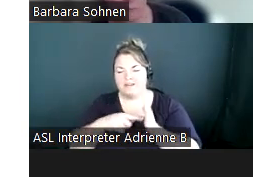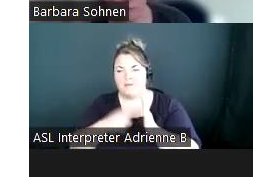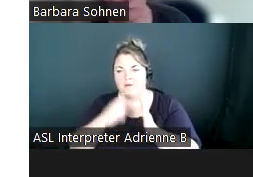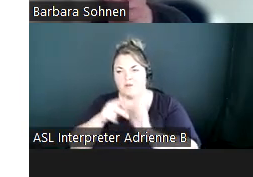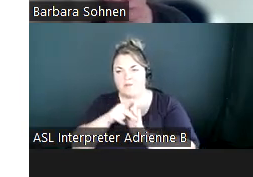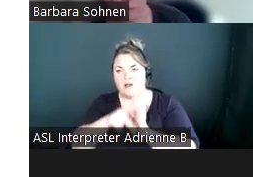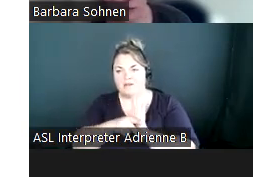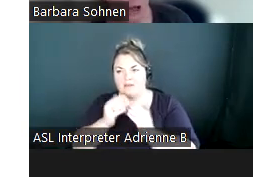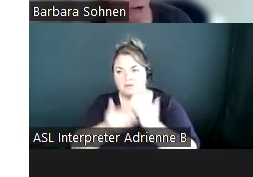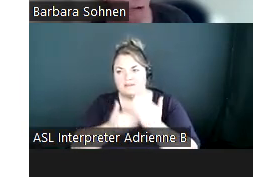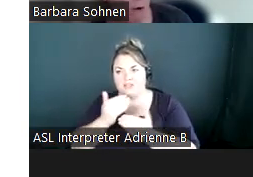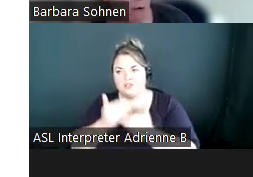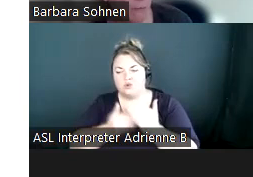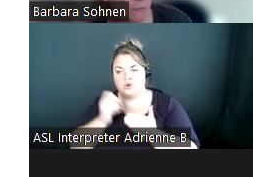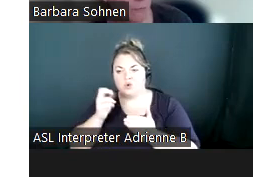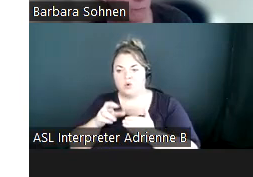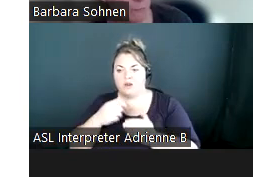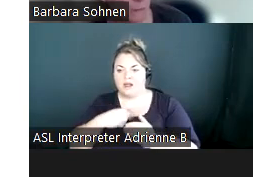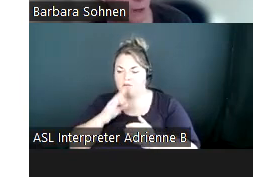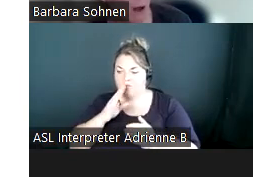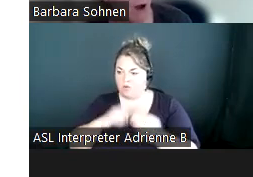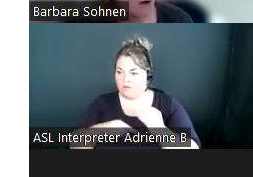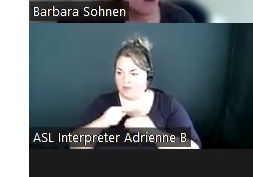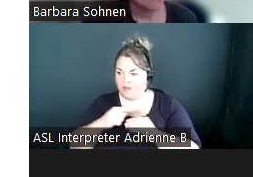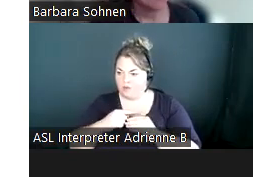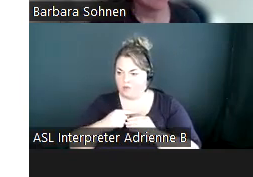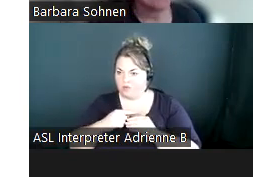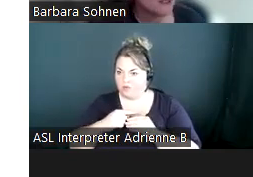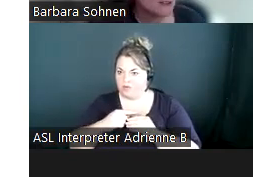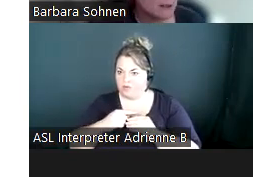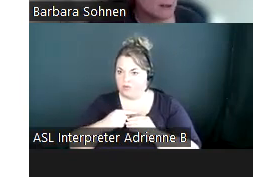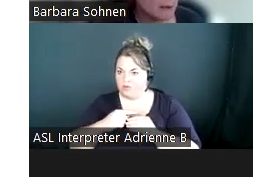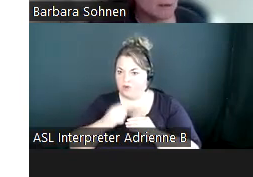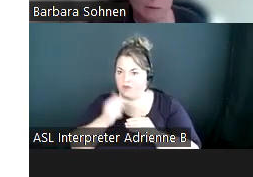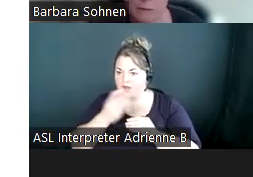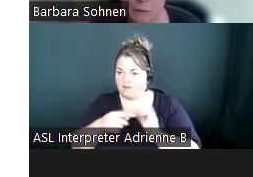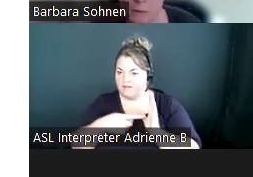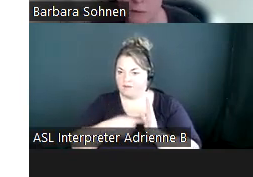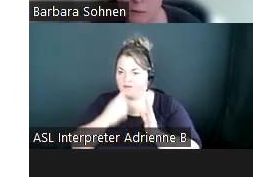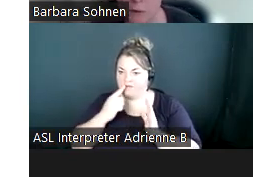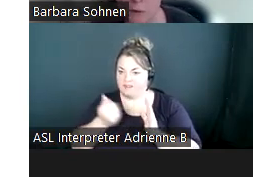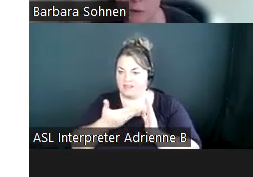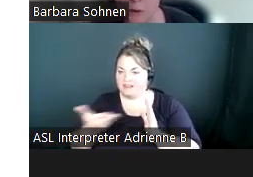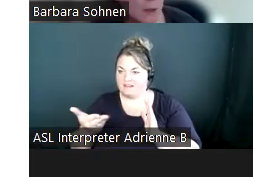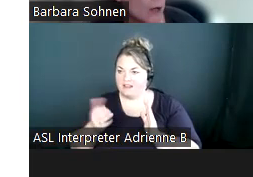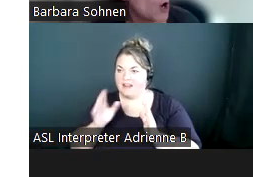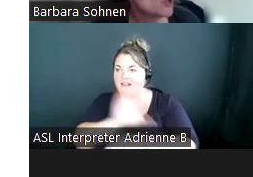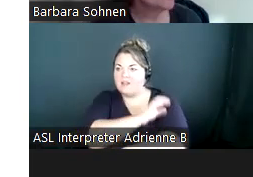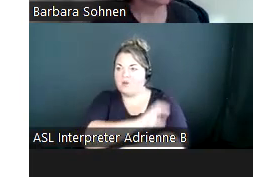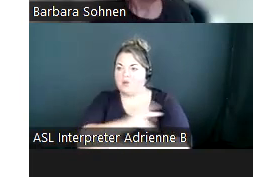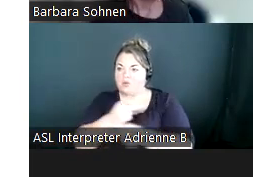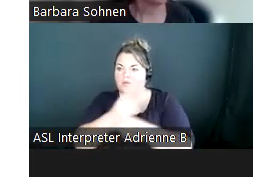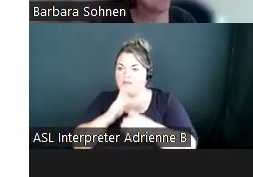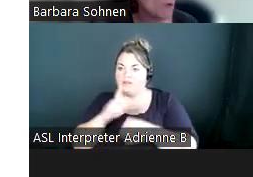and procedure, or I spoke about a couple examples of things that a clinical supervisor must